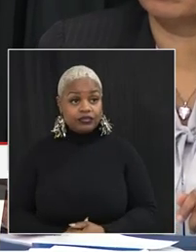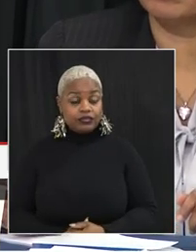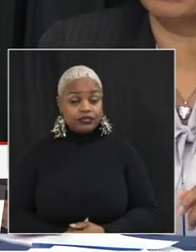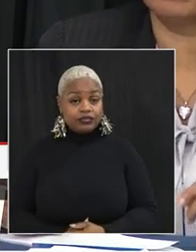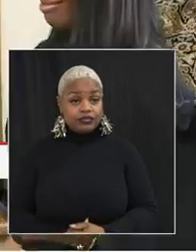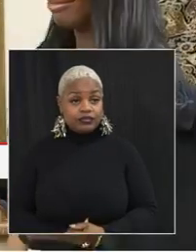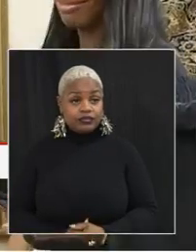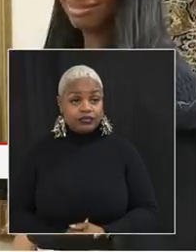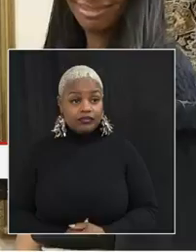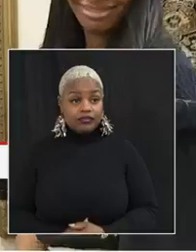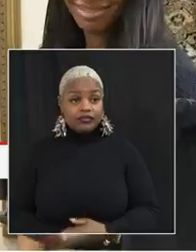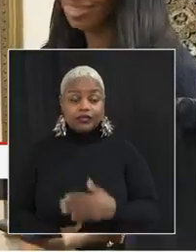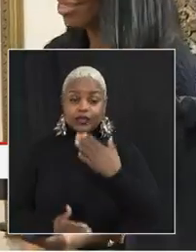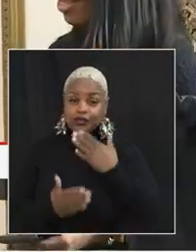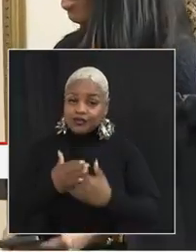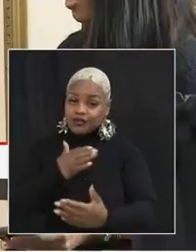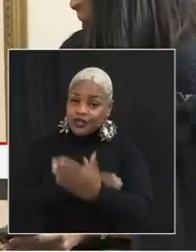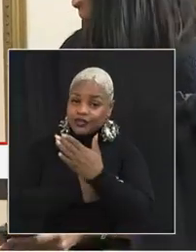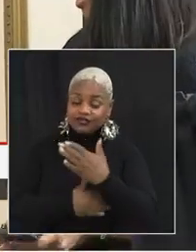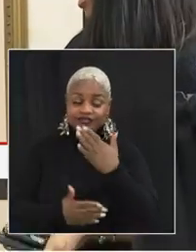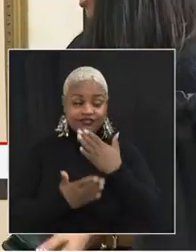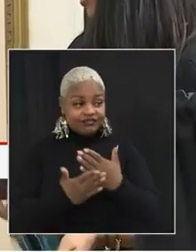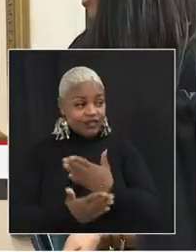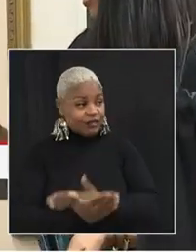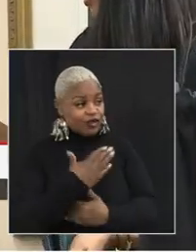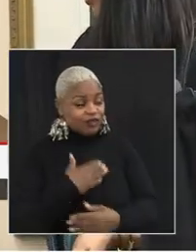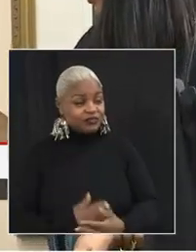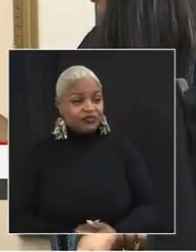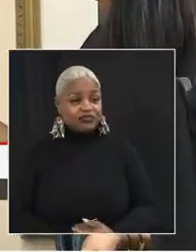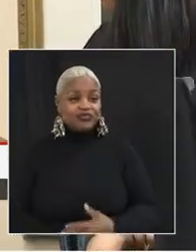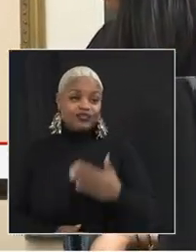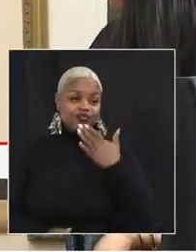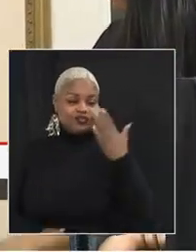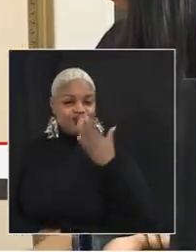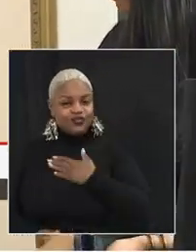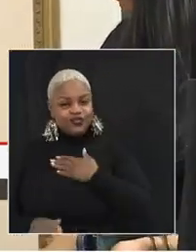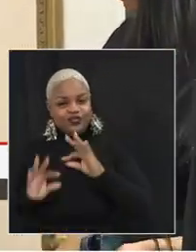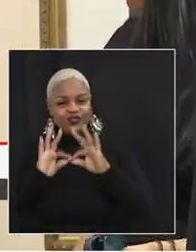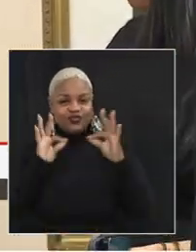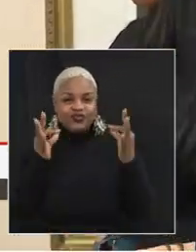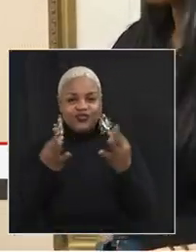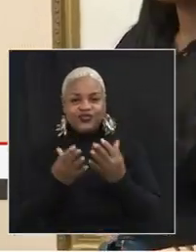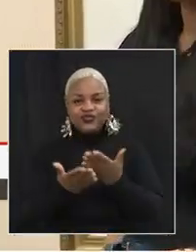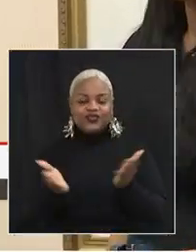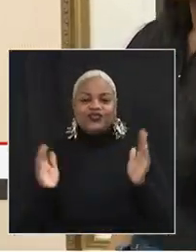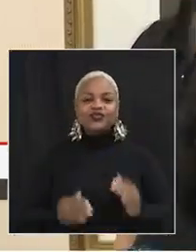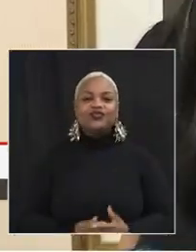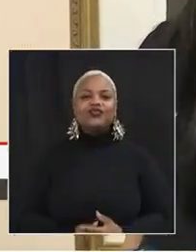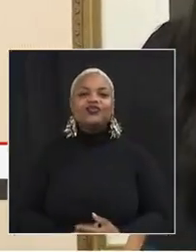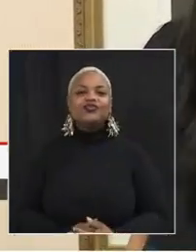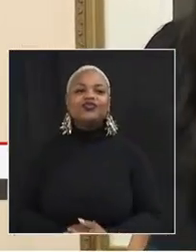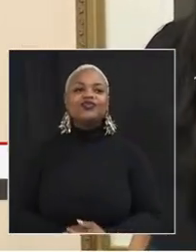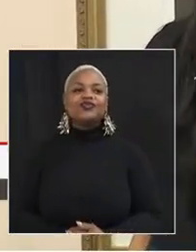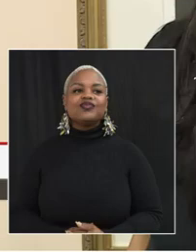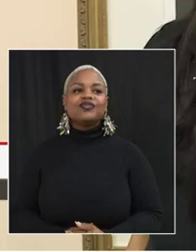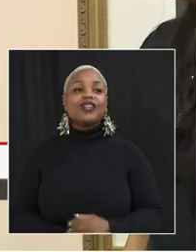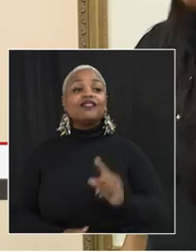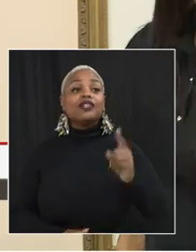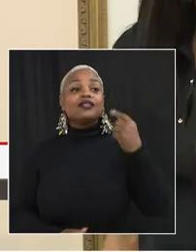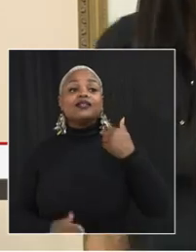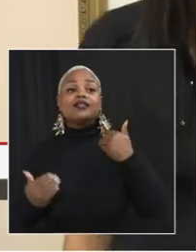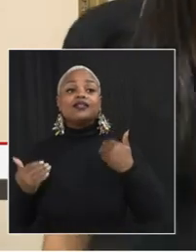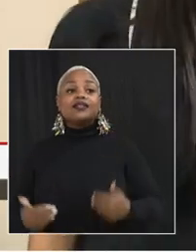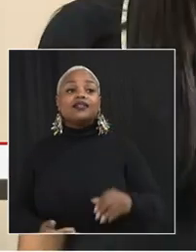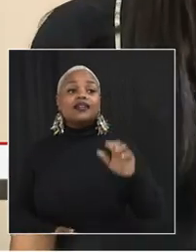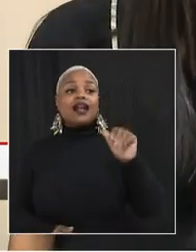Good morning. Good morning. And good morning to my family here. First of all, I am Annetta Hampton Nicholas,